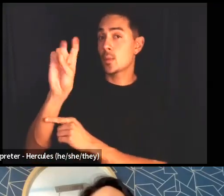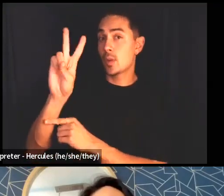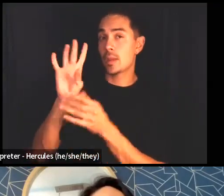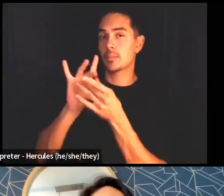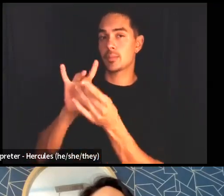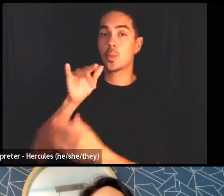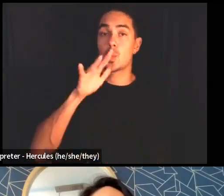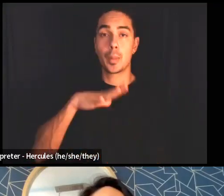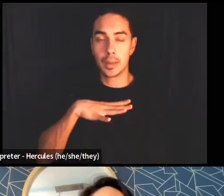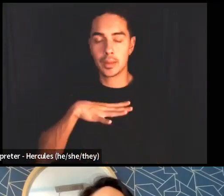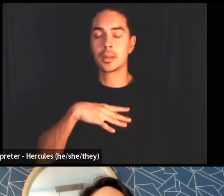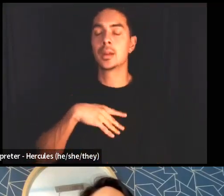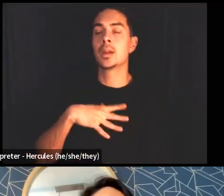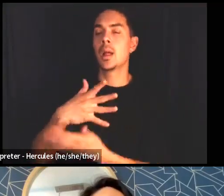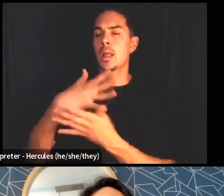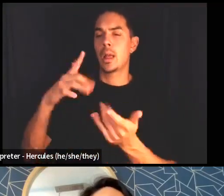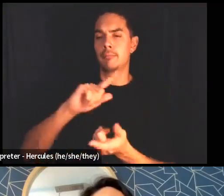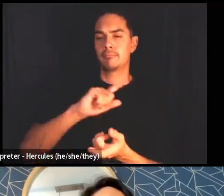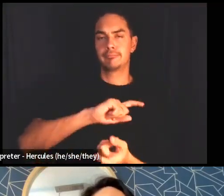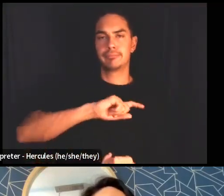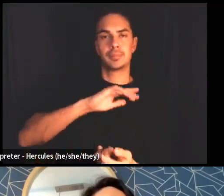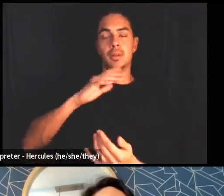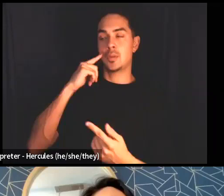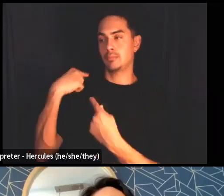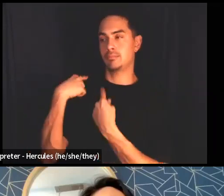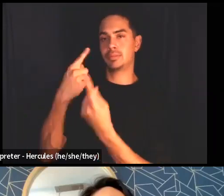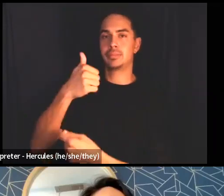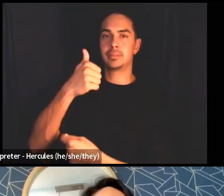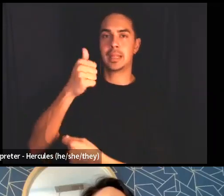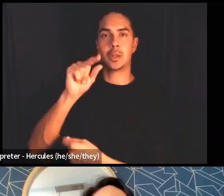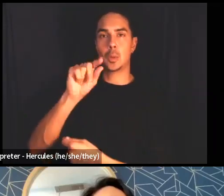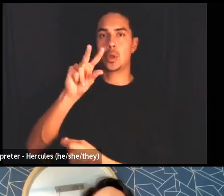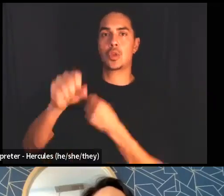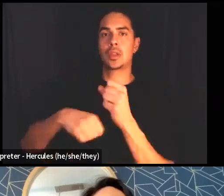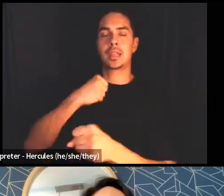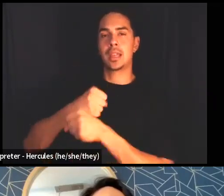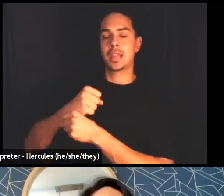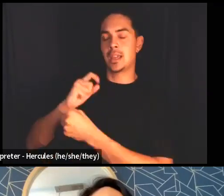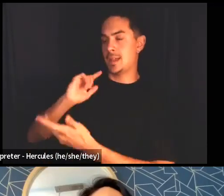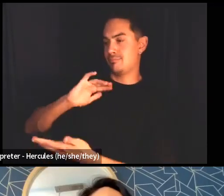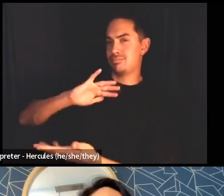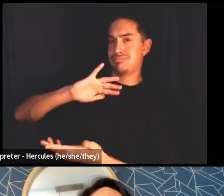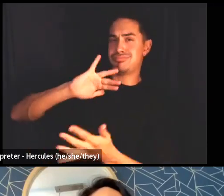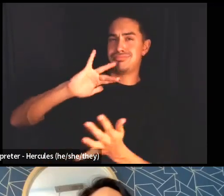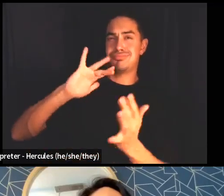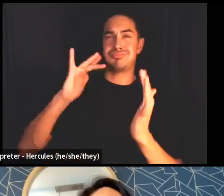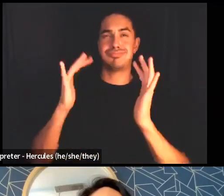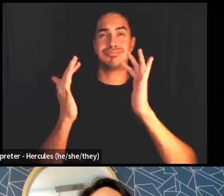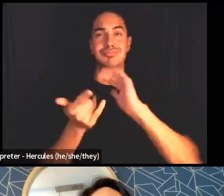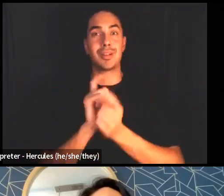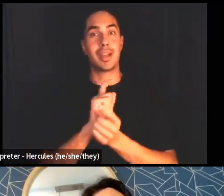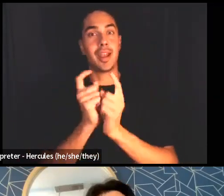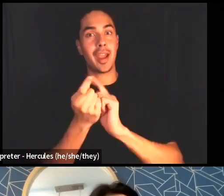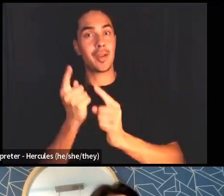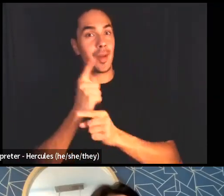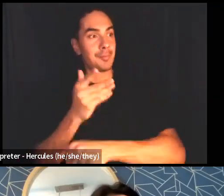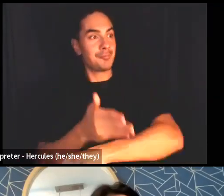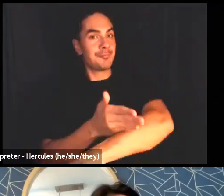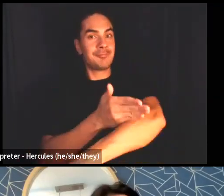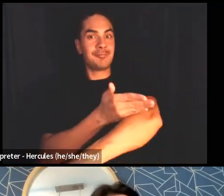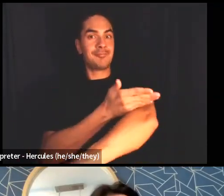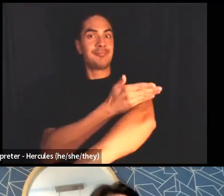of evolving over the decades of this work, right? And there's also like some social structures about